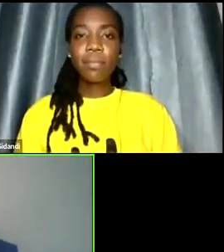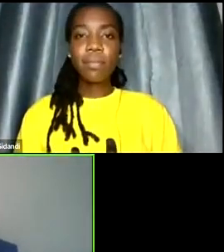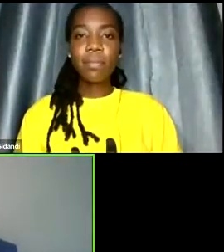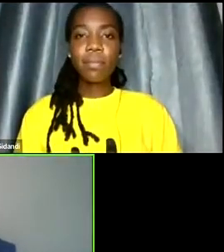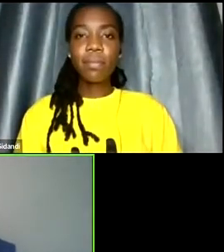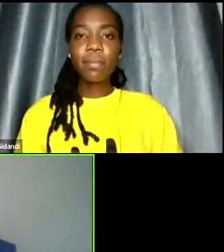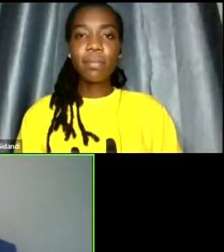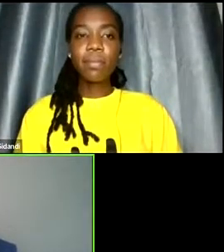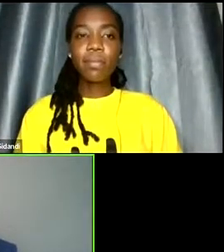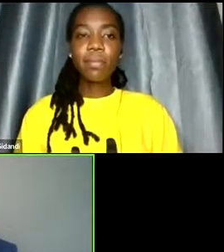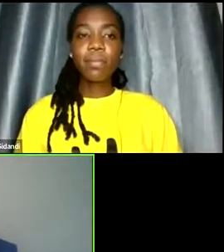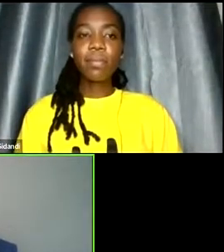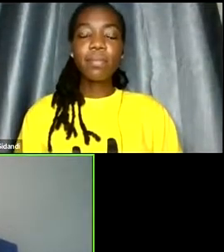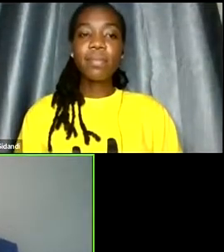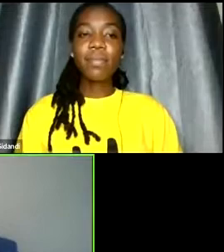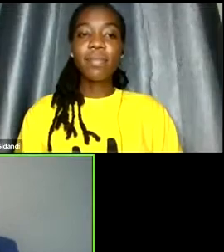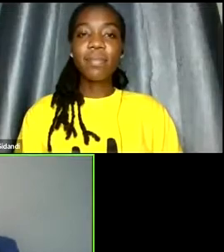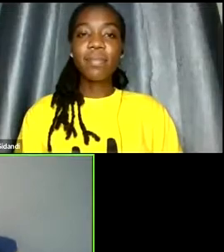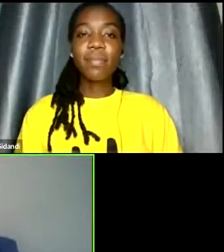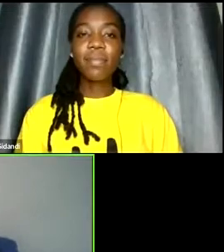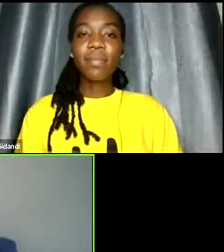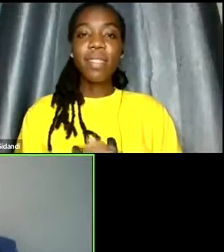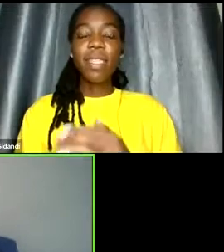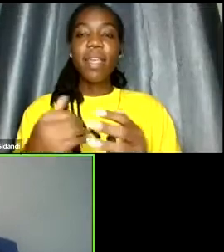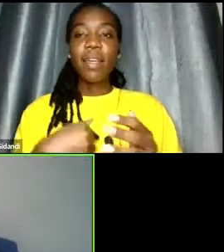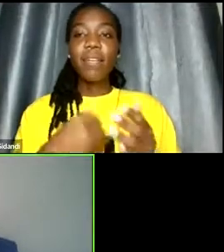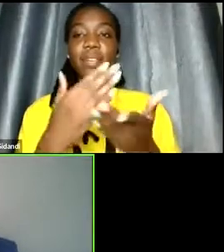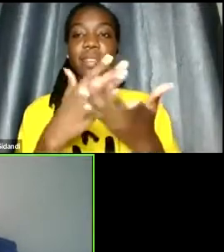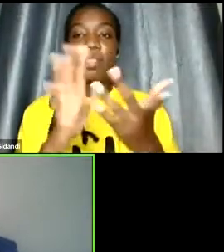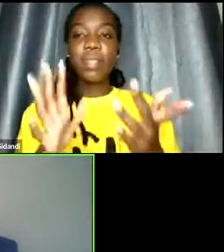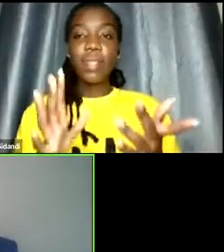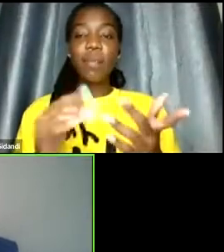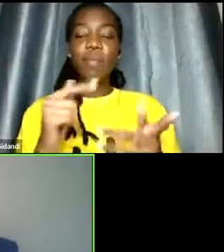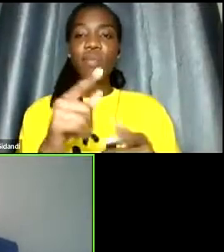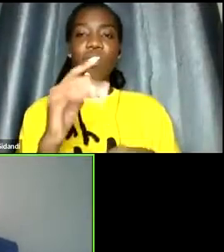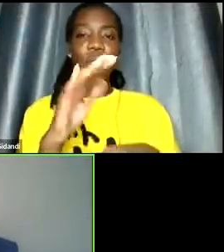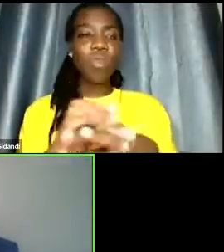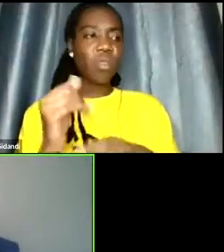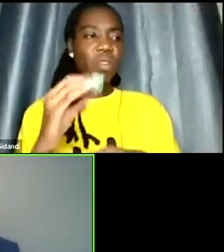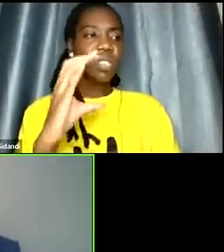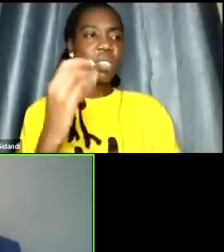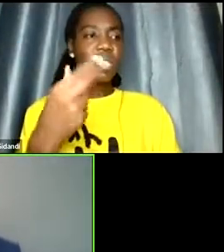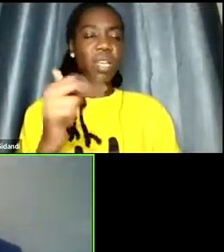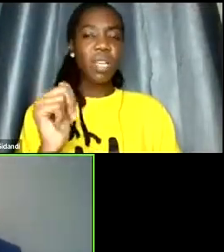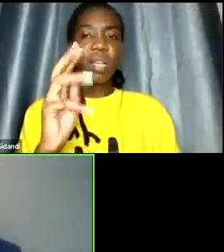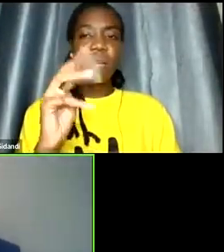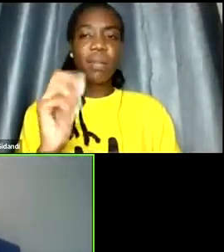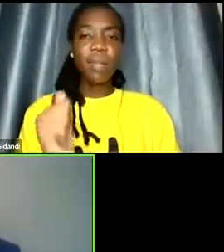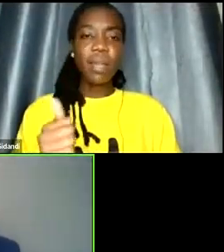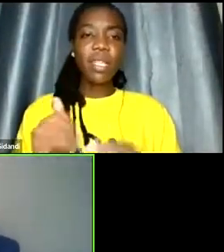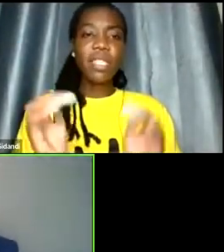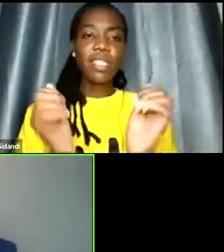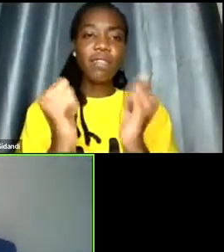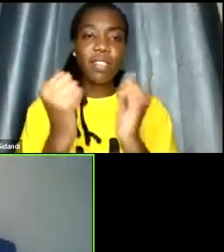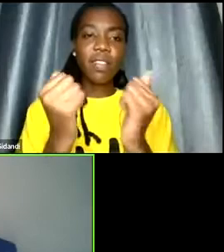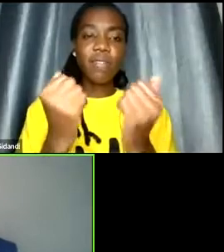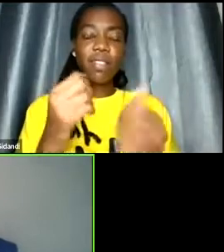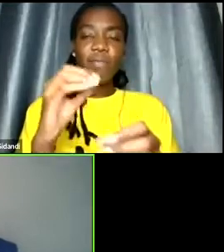little housing company with some, I don't know what you guys call them in Kenya, chamas, savings groups.